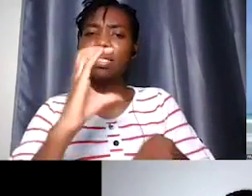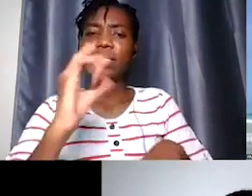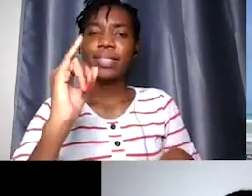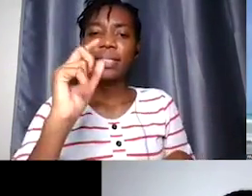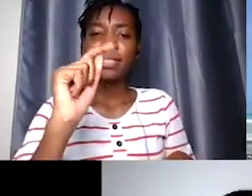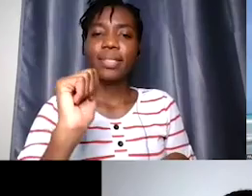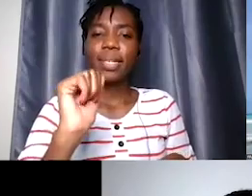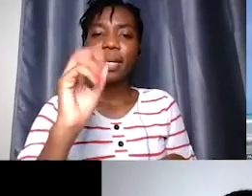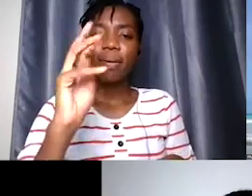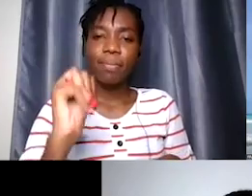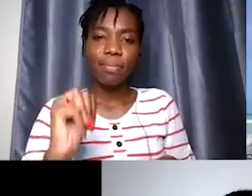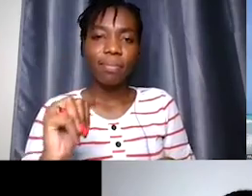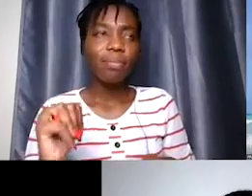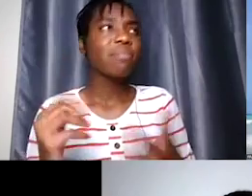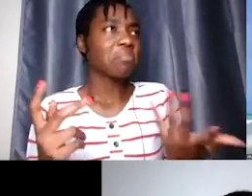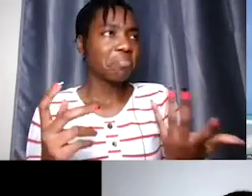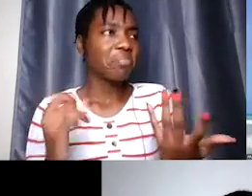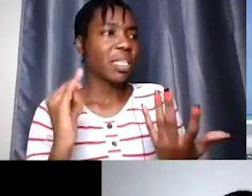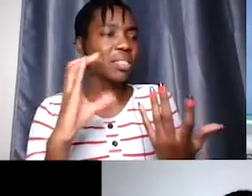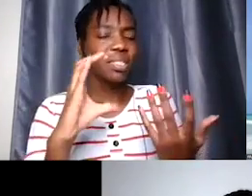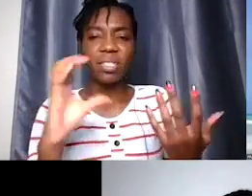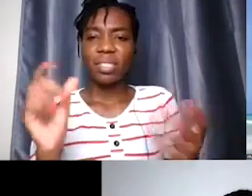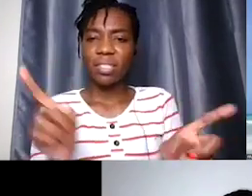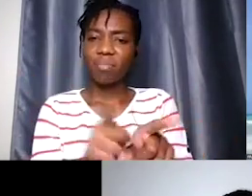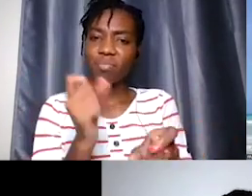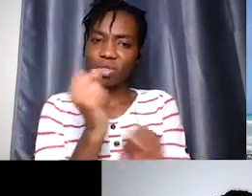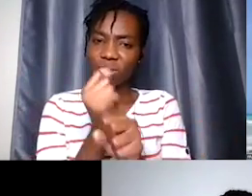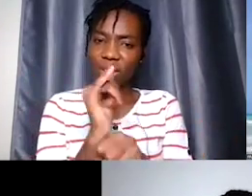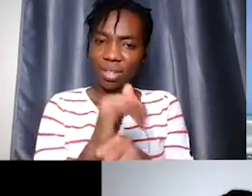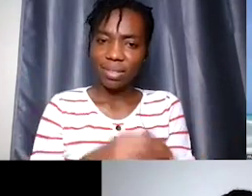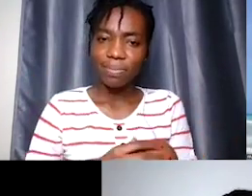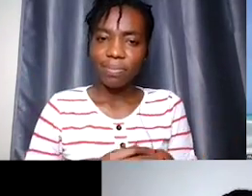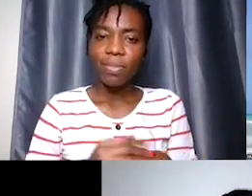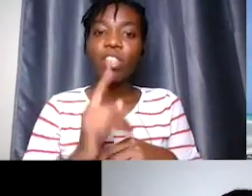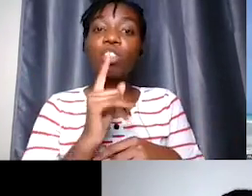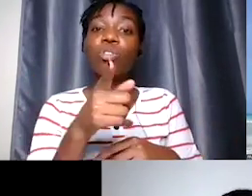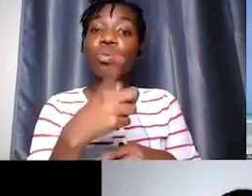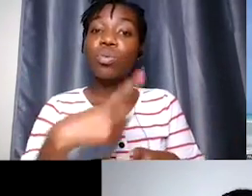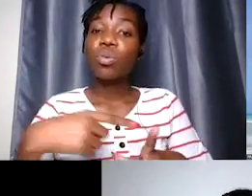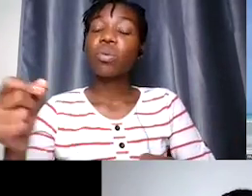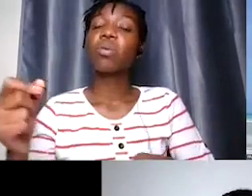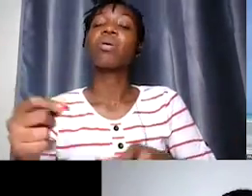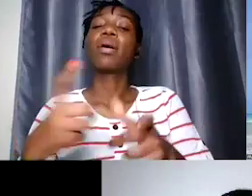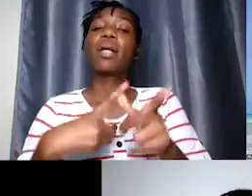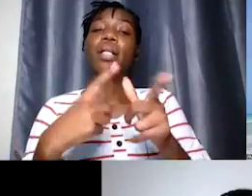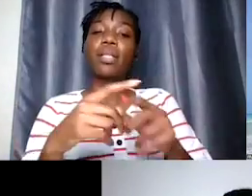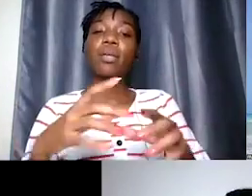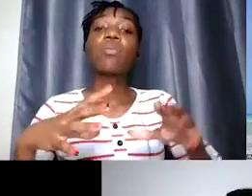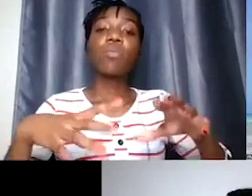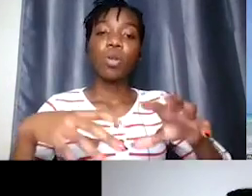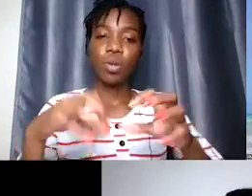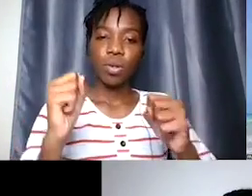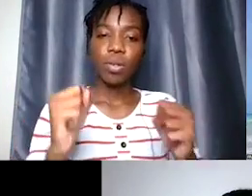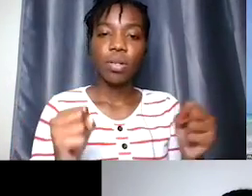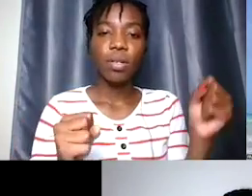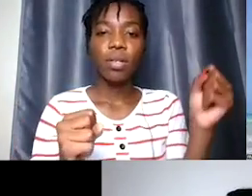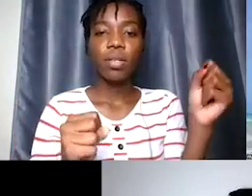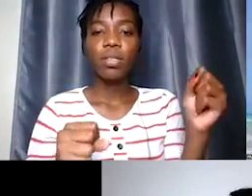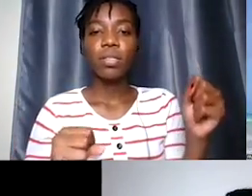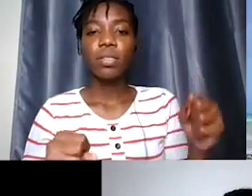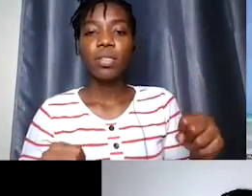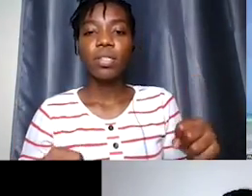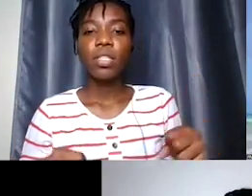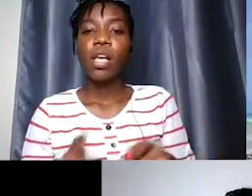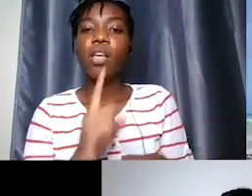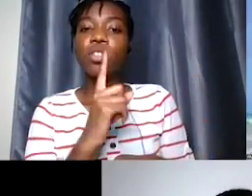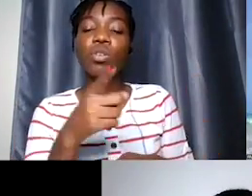counseling. ICC also does. So you can just walk in and book up with them. And yeah, you can also check out our